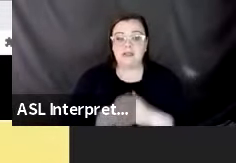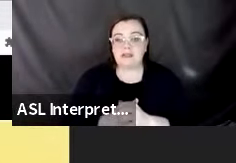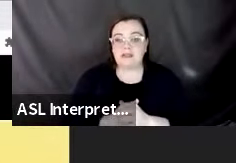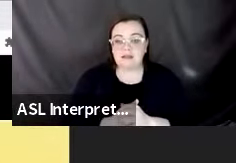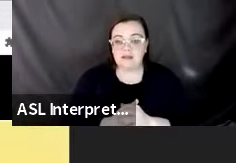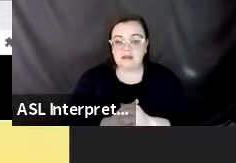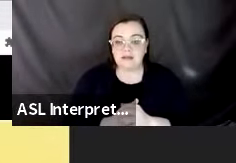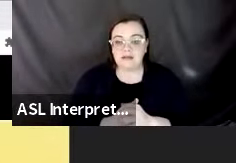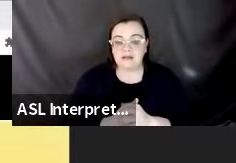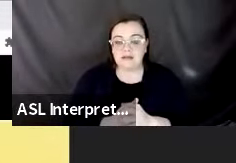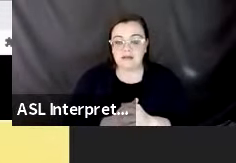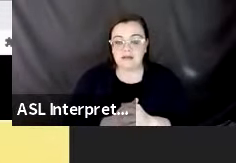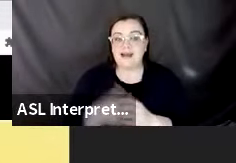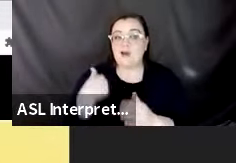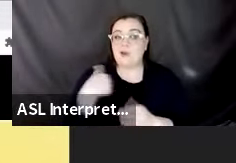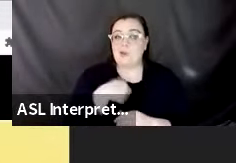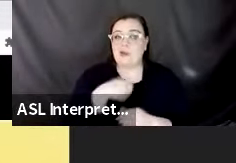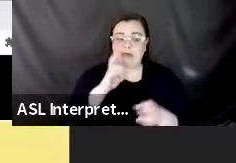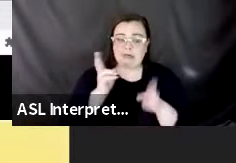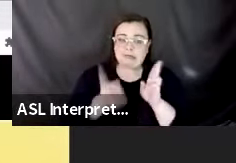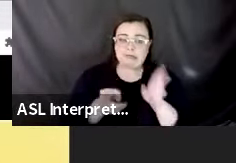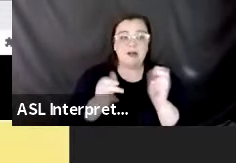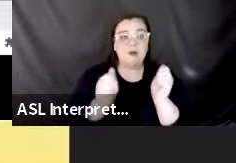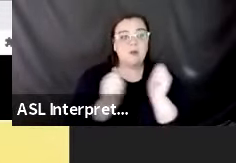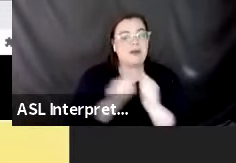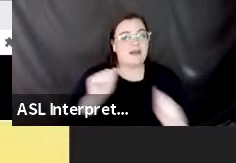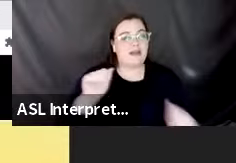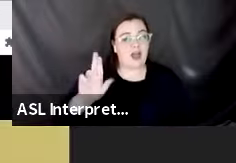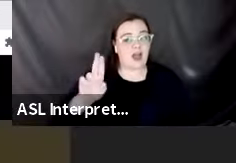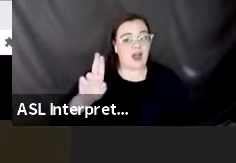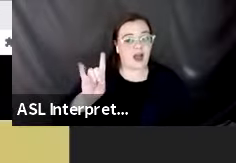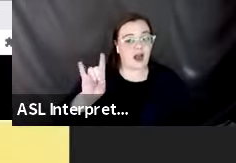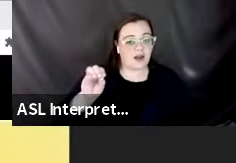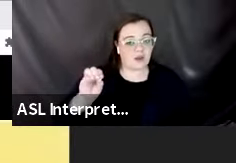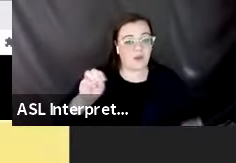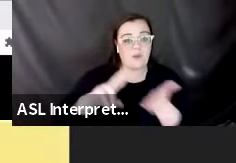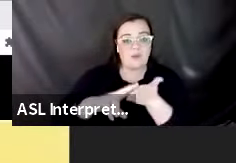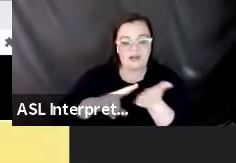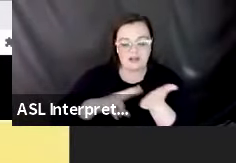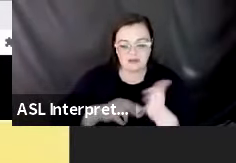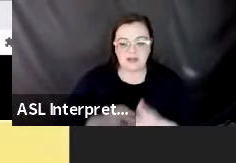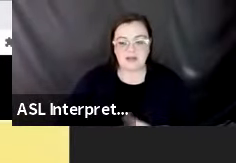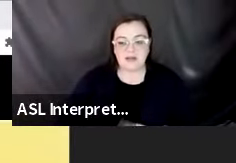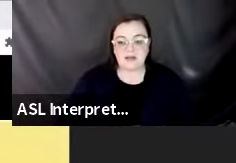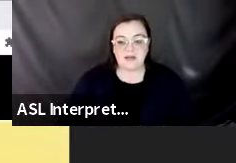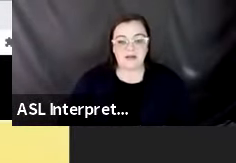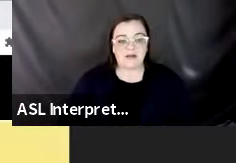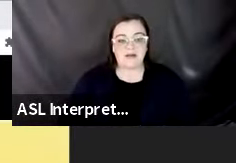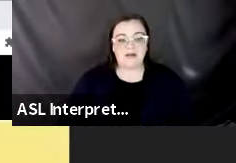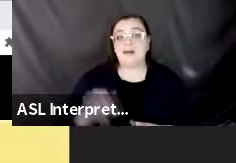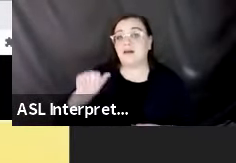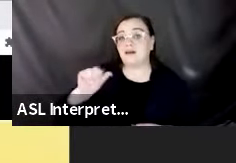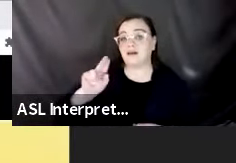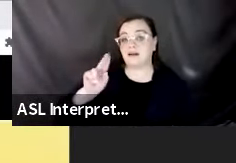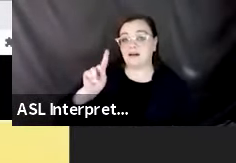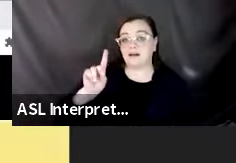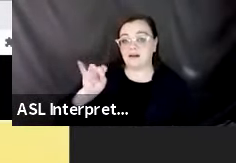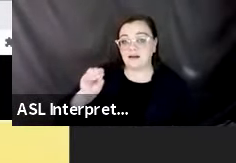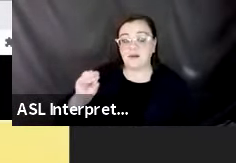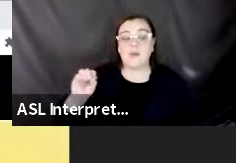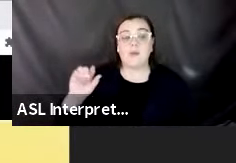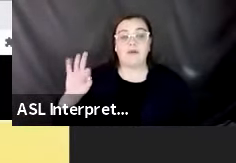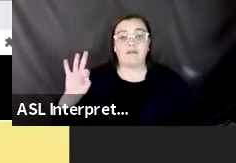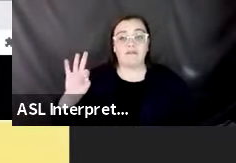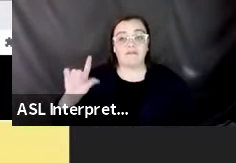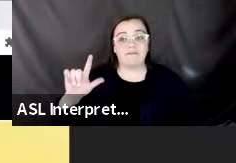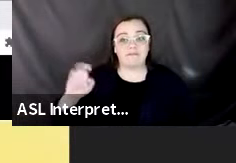the audio commercials contract. This was also, AudioFlex was also created and put